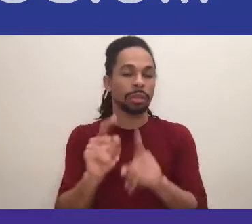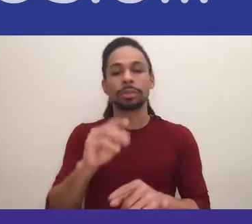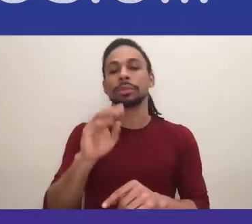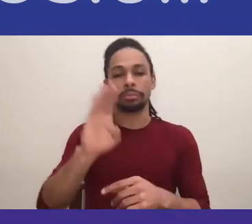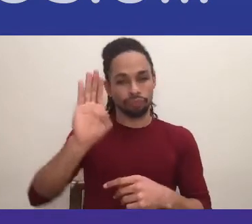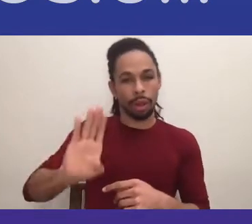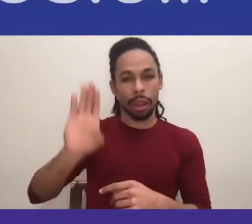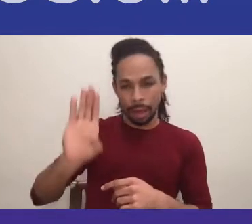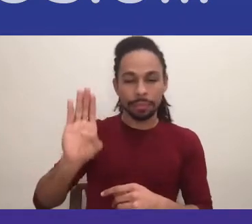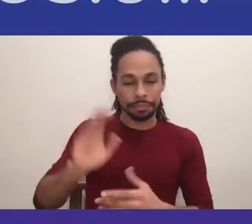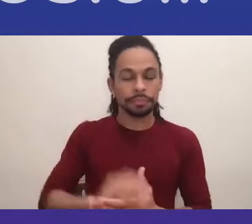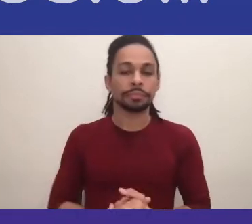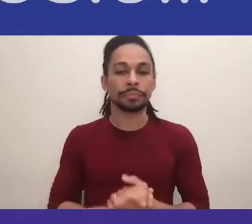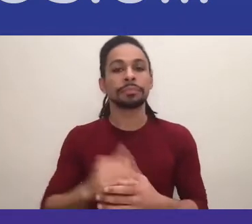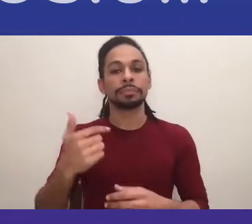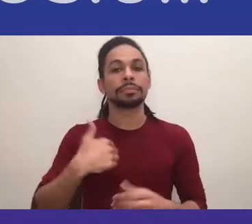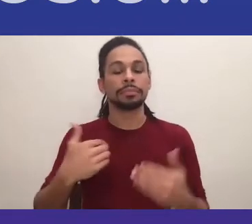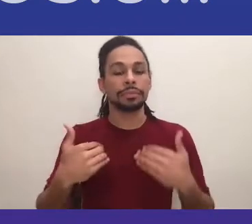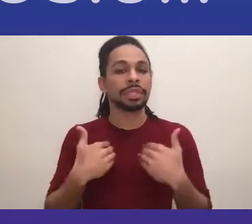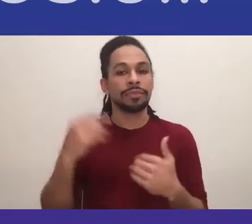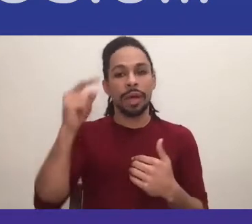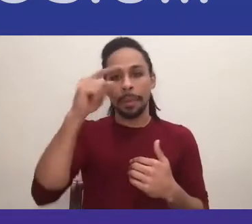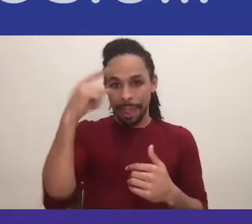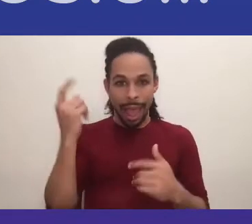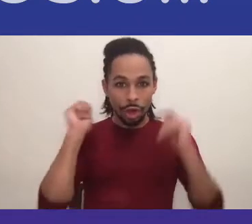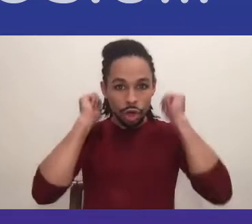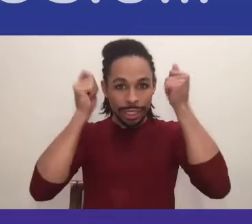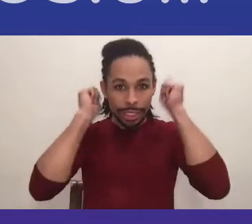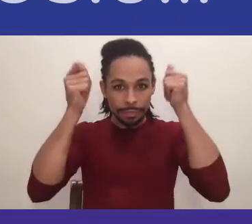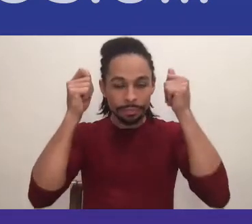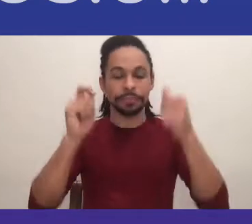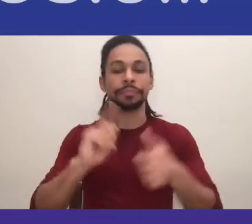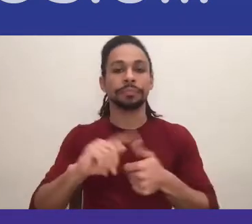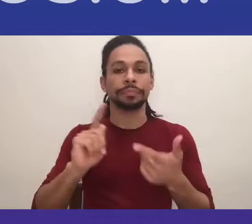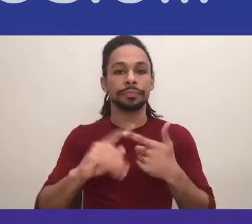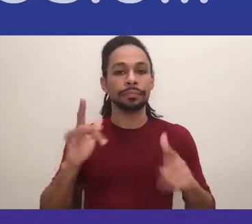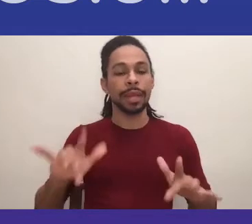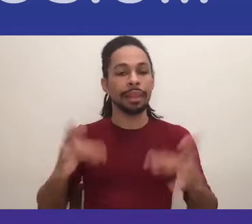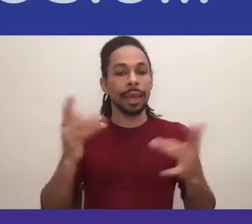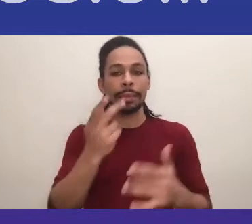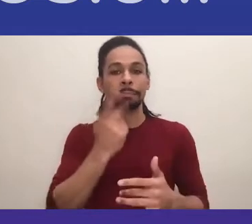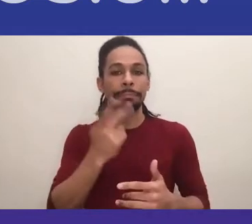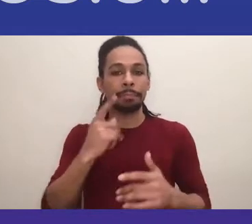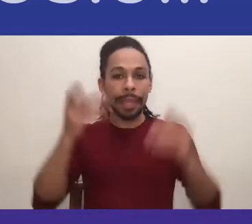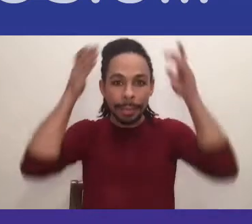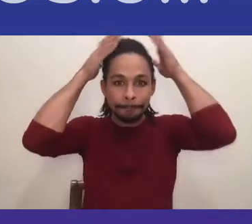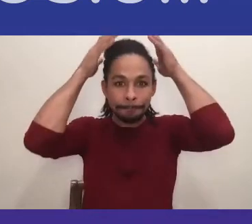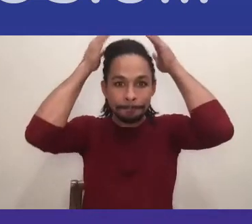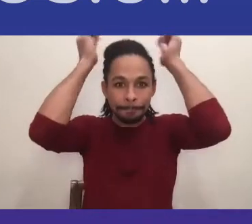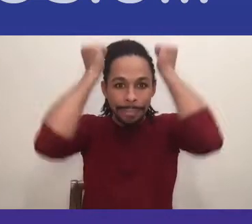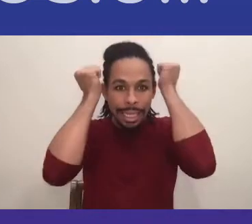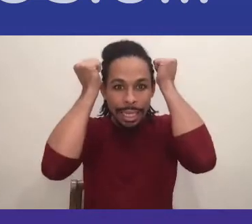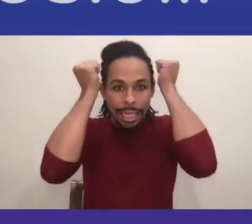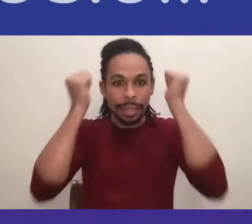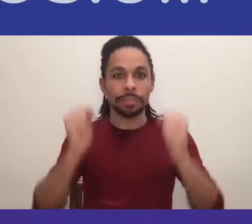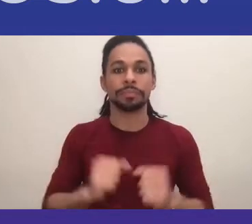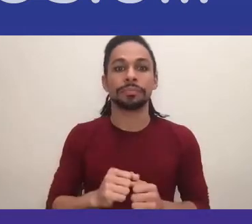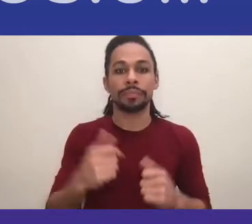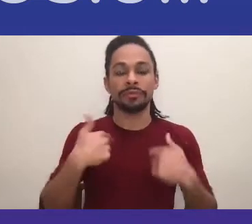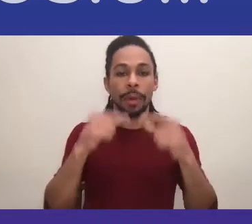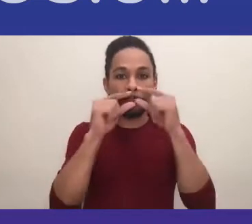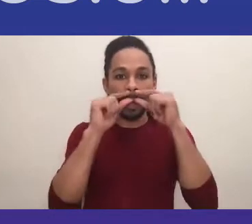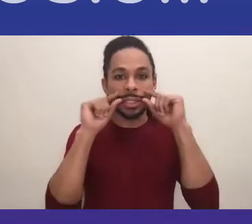Right now I'm wearing a black hoodie, a light pink beanie, I have a